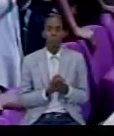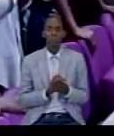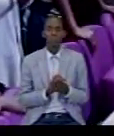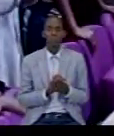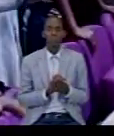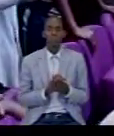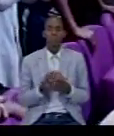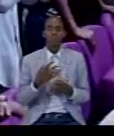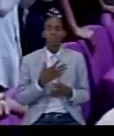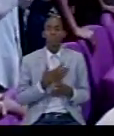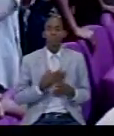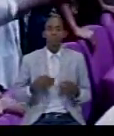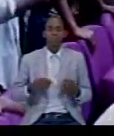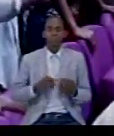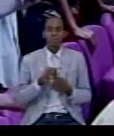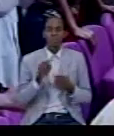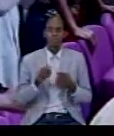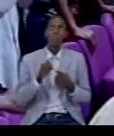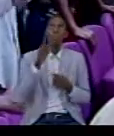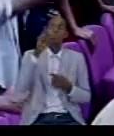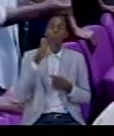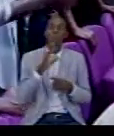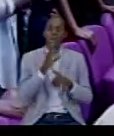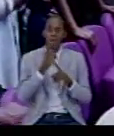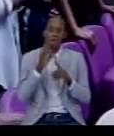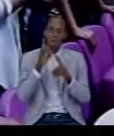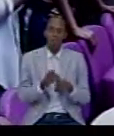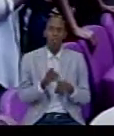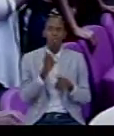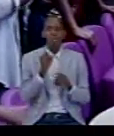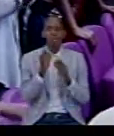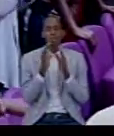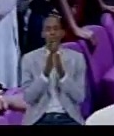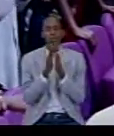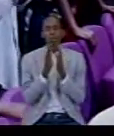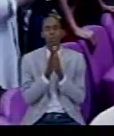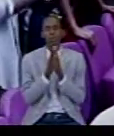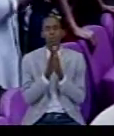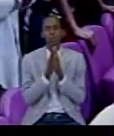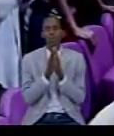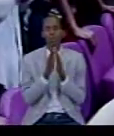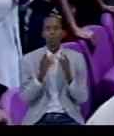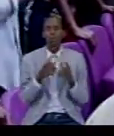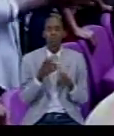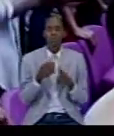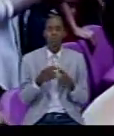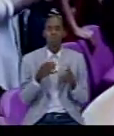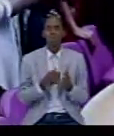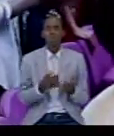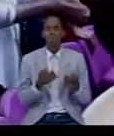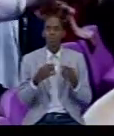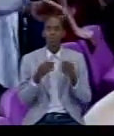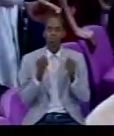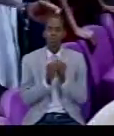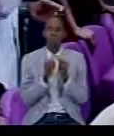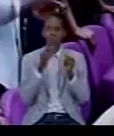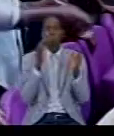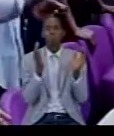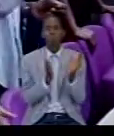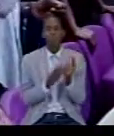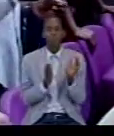And when God answers prayer, then you come with praise.